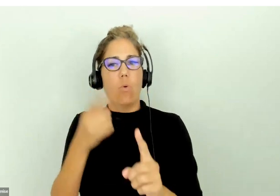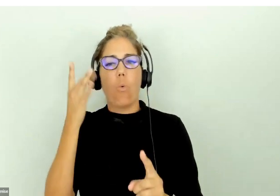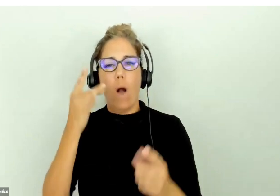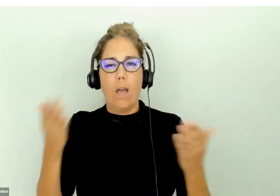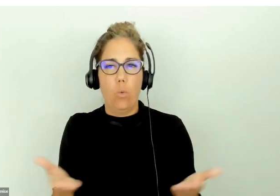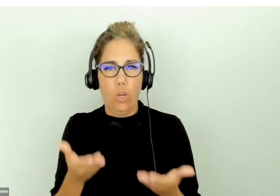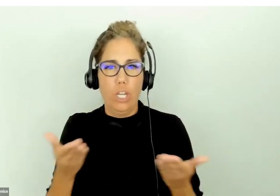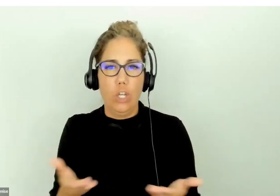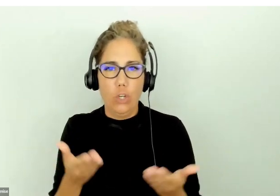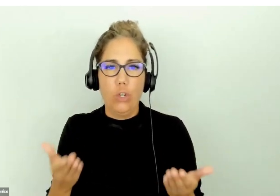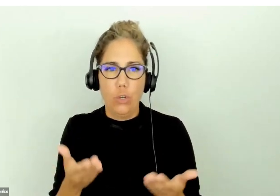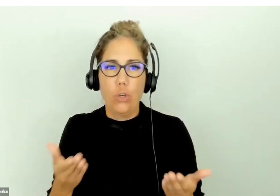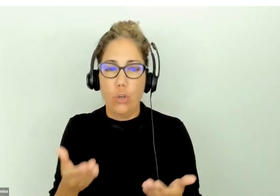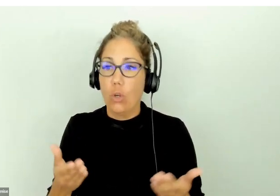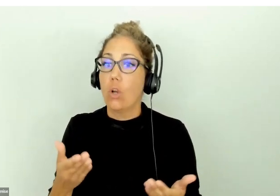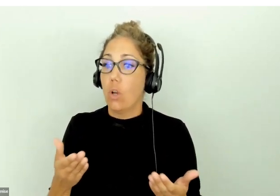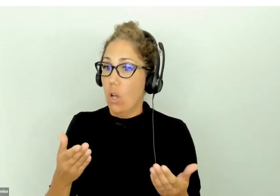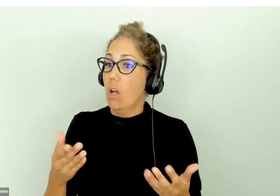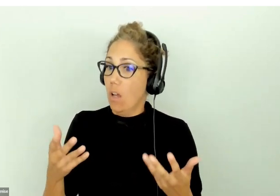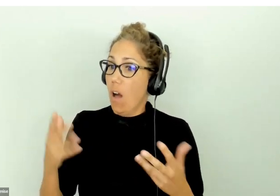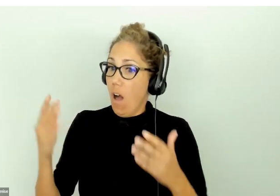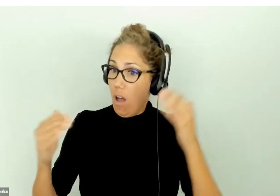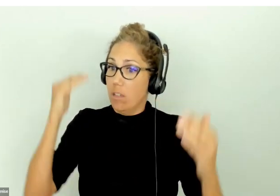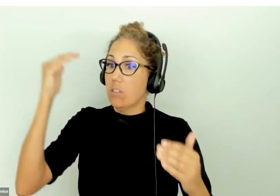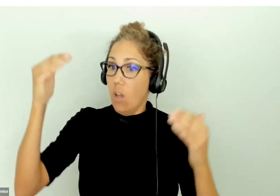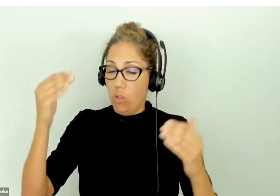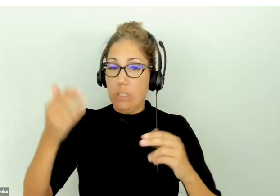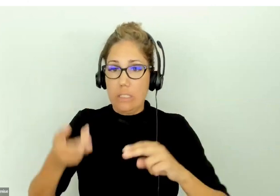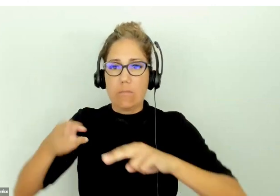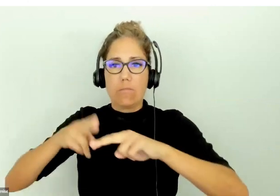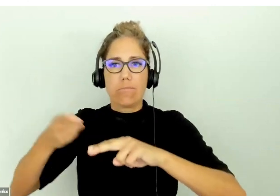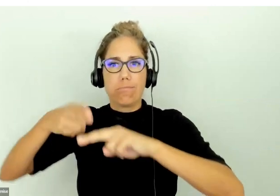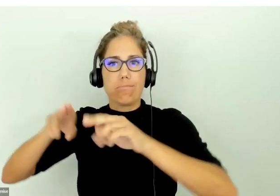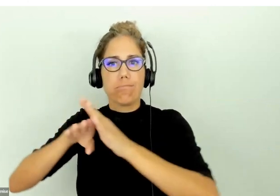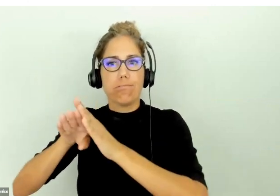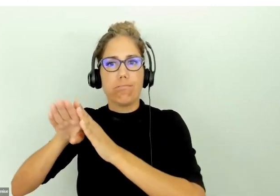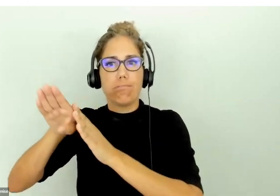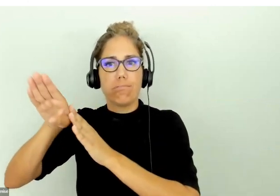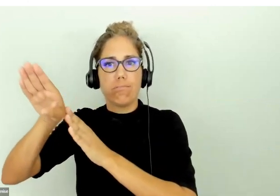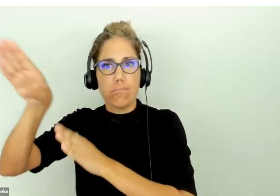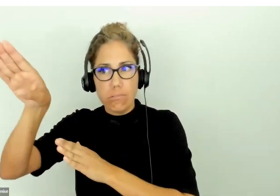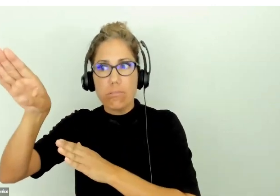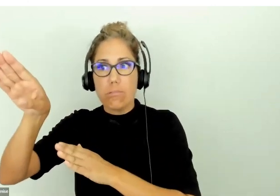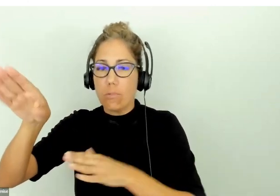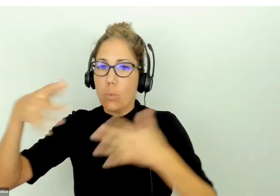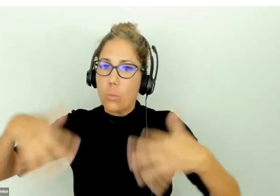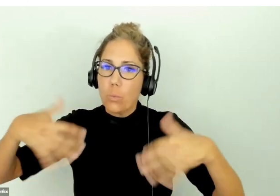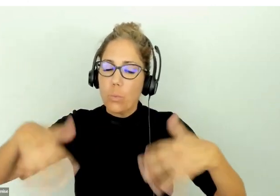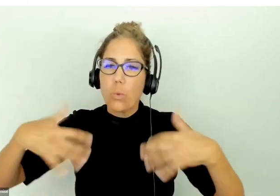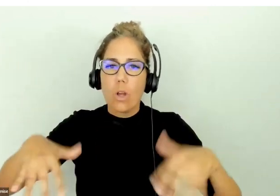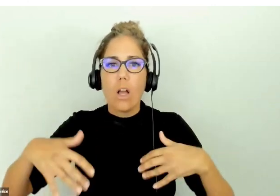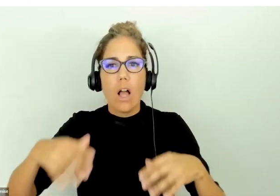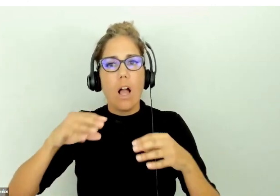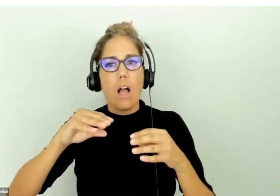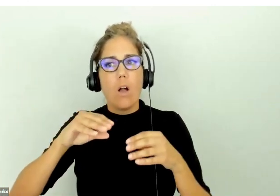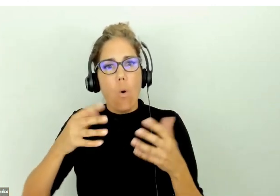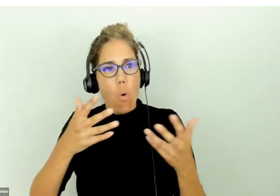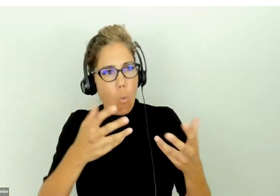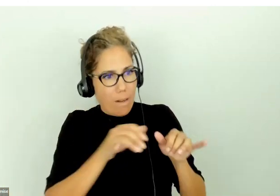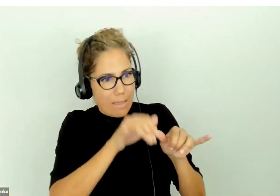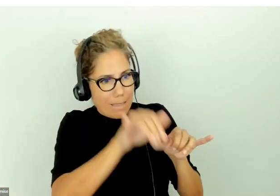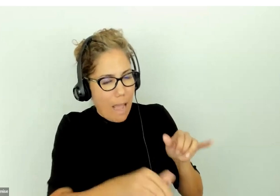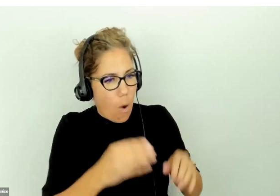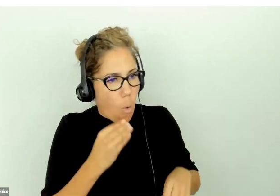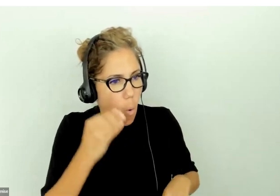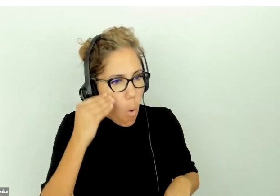because as the number of adults continues to increase, and really significantly increase, the number wanting to live at home